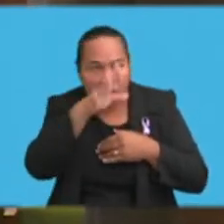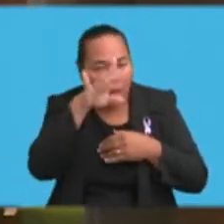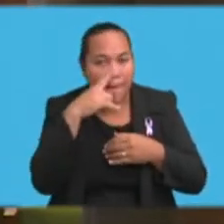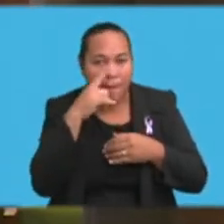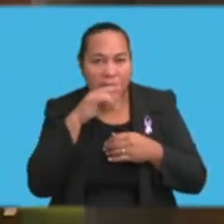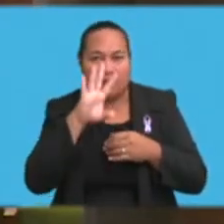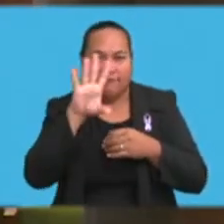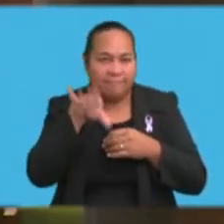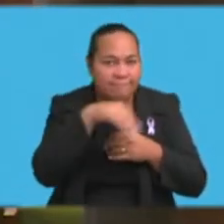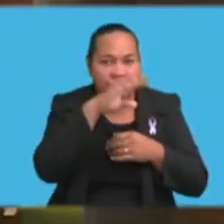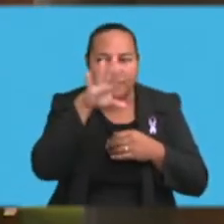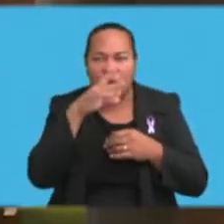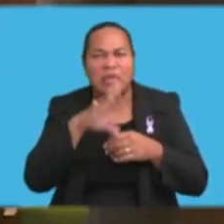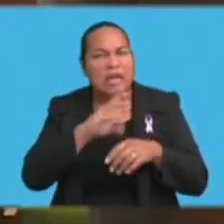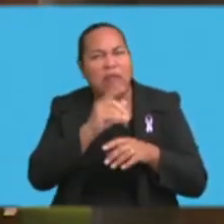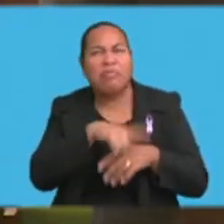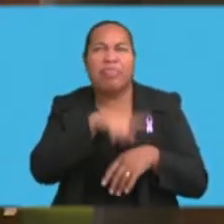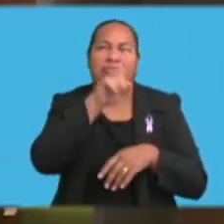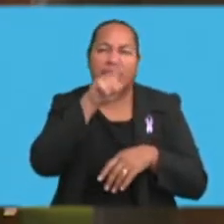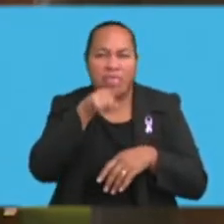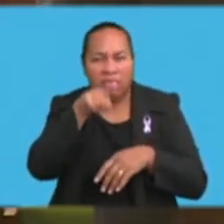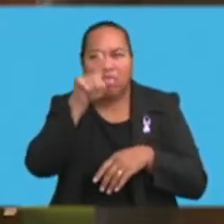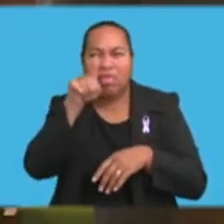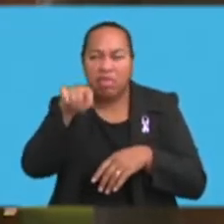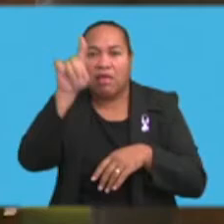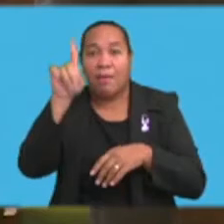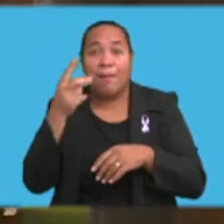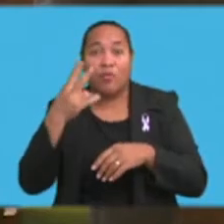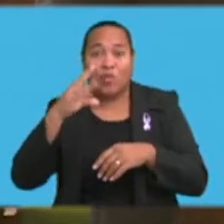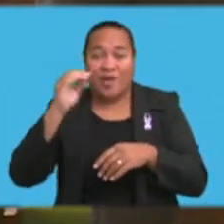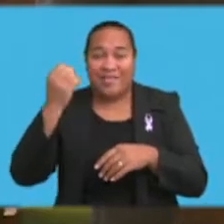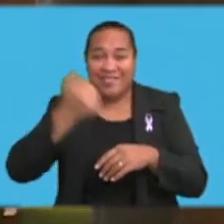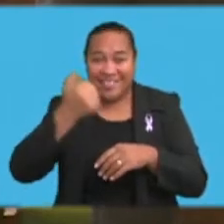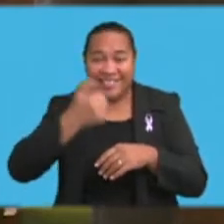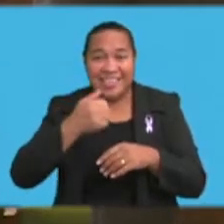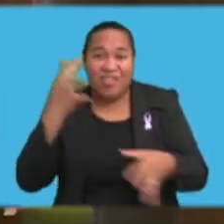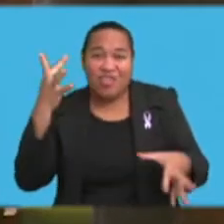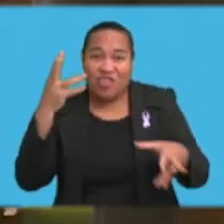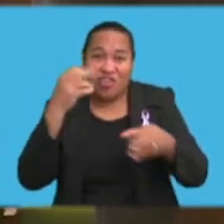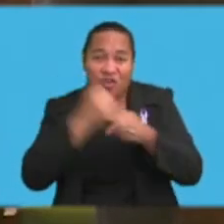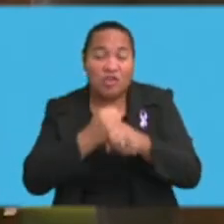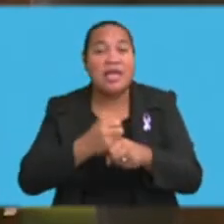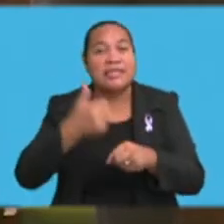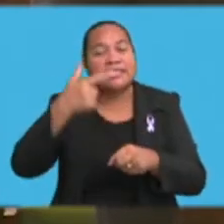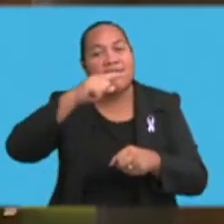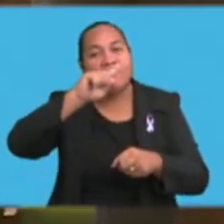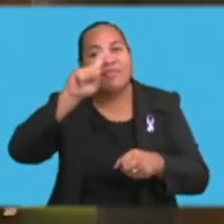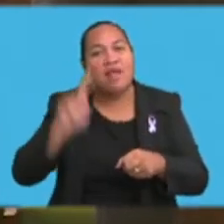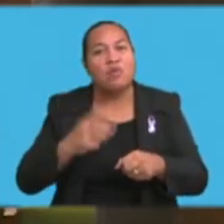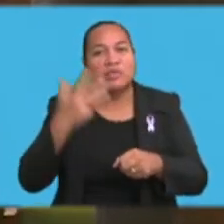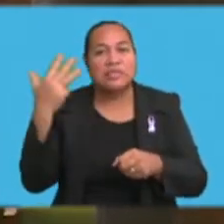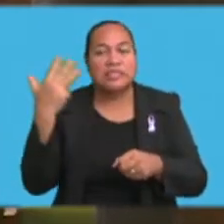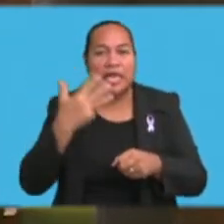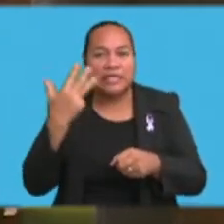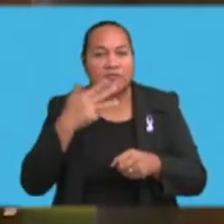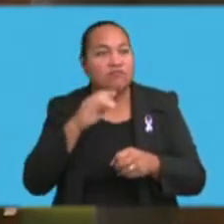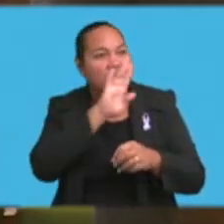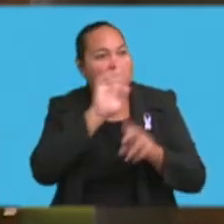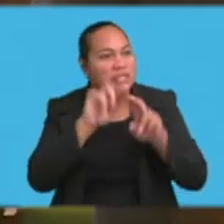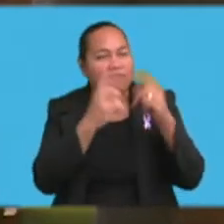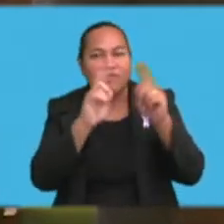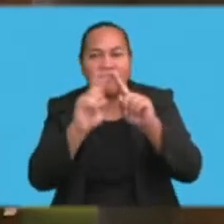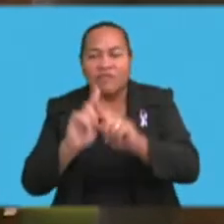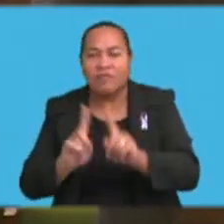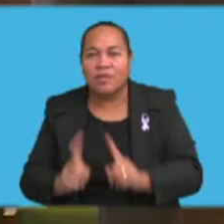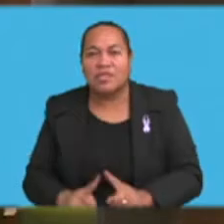this has been fluctuating over the past few years. In 2016, a total of around 7,090 units was inspected,